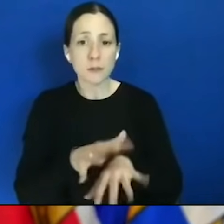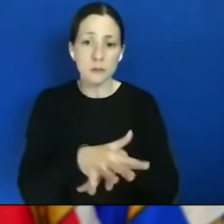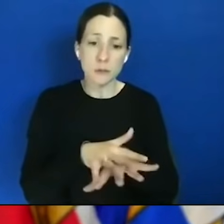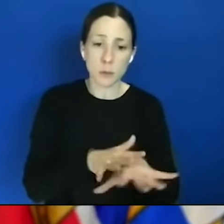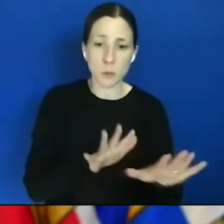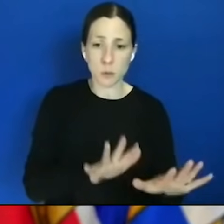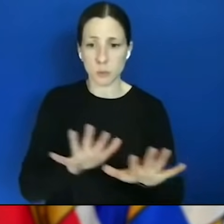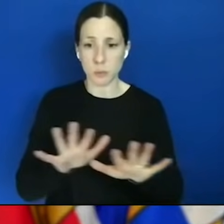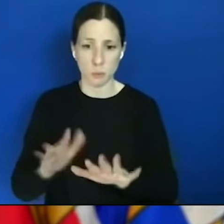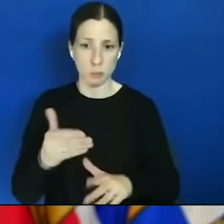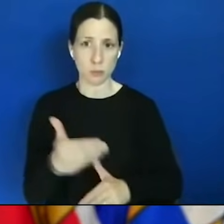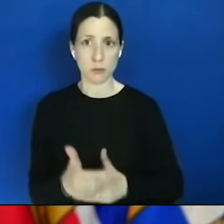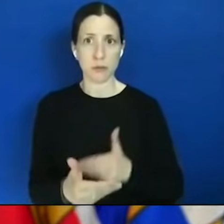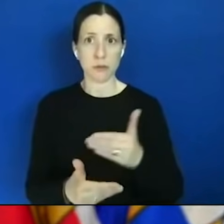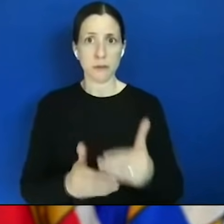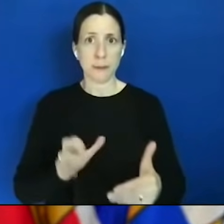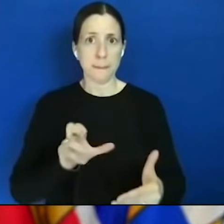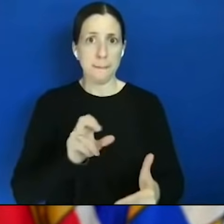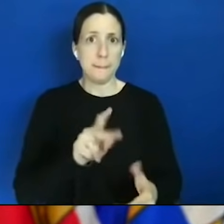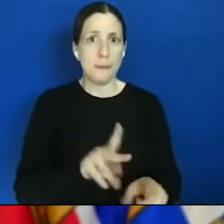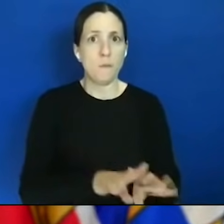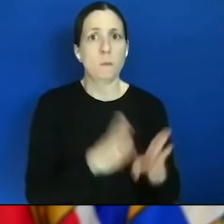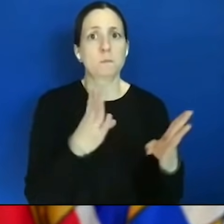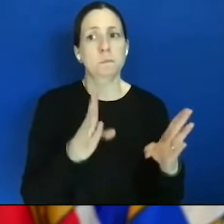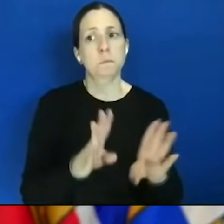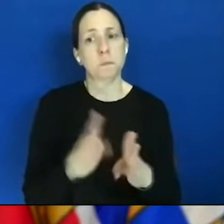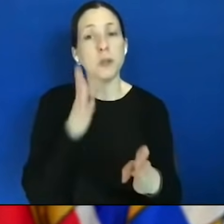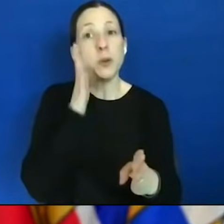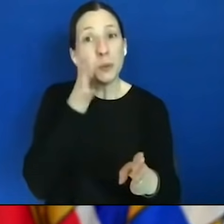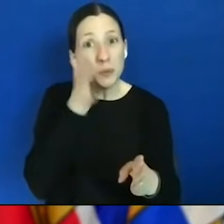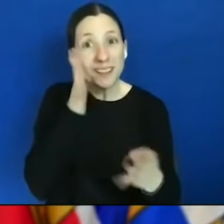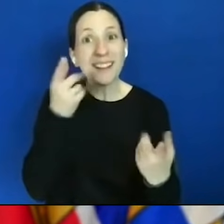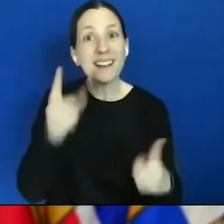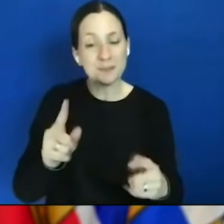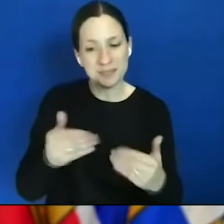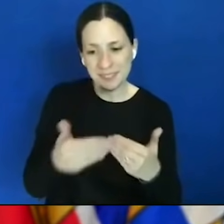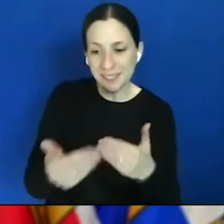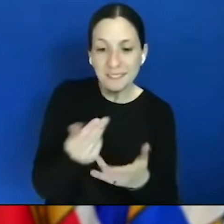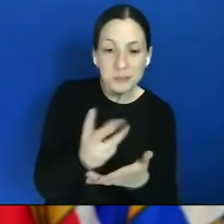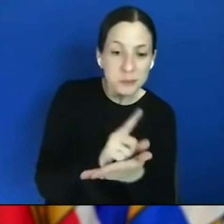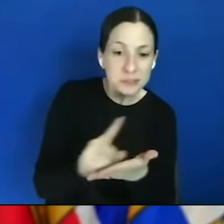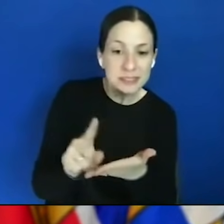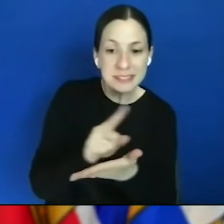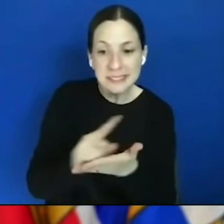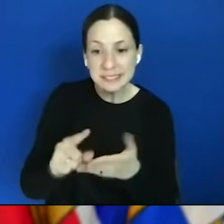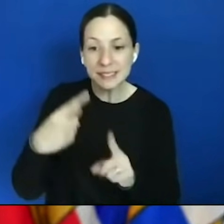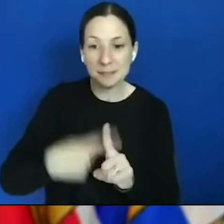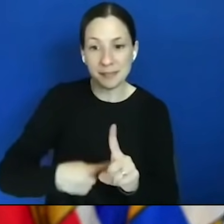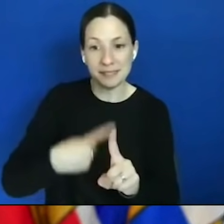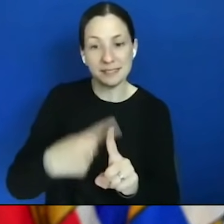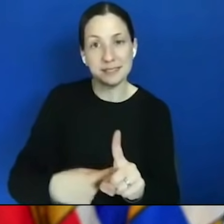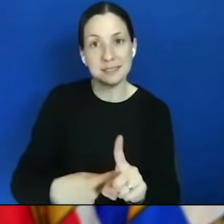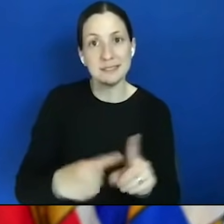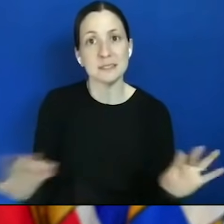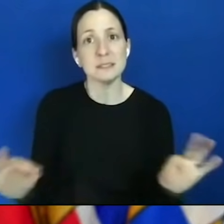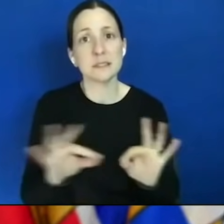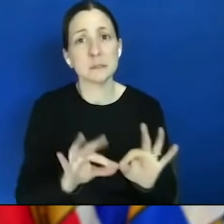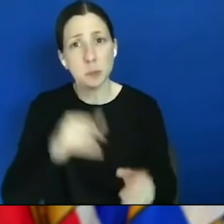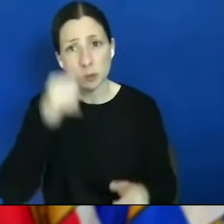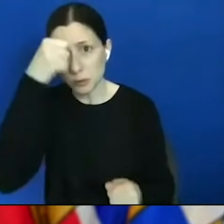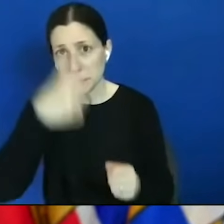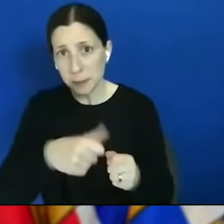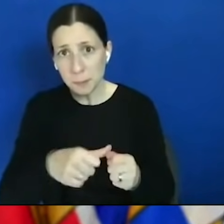getting through this pandemic. And we will get there in the coming weeks and months. And let's also remember